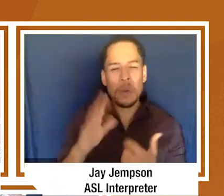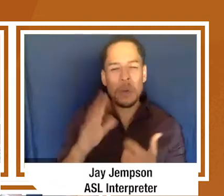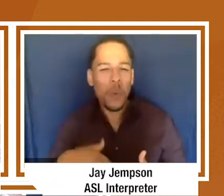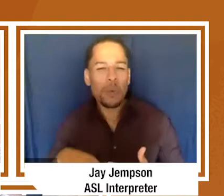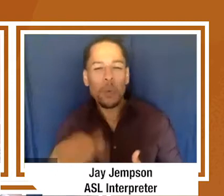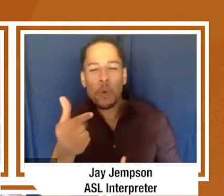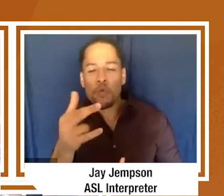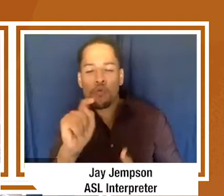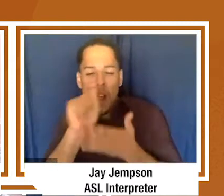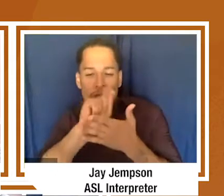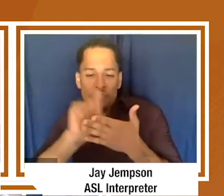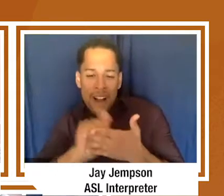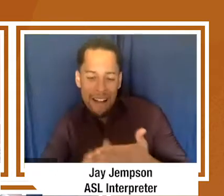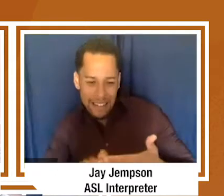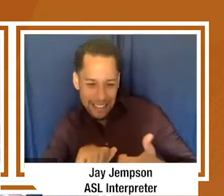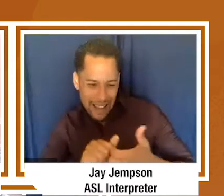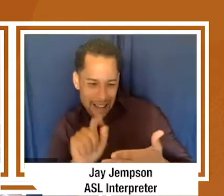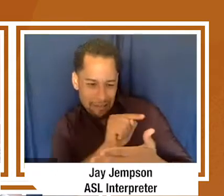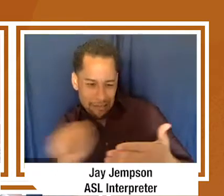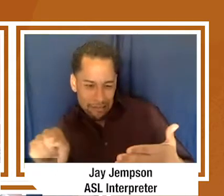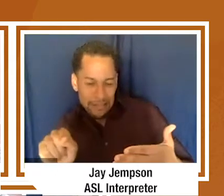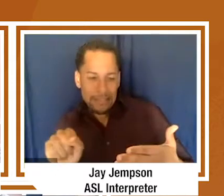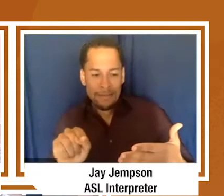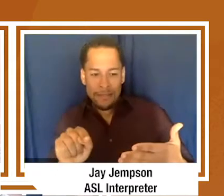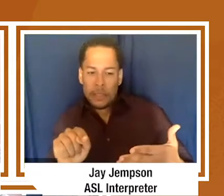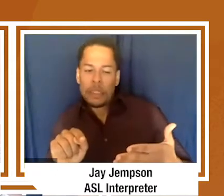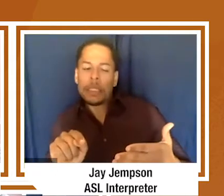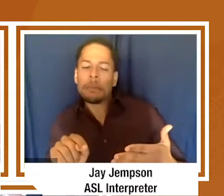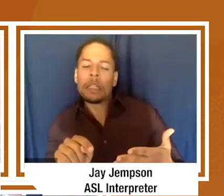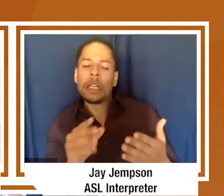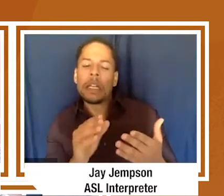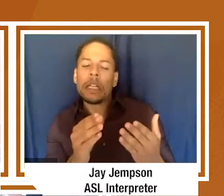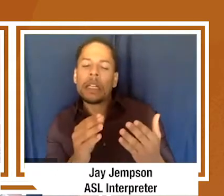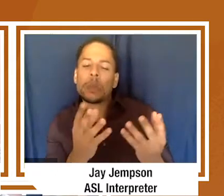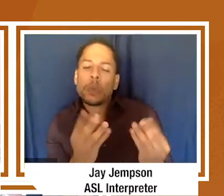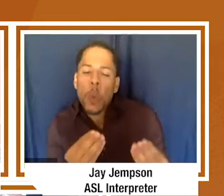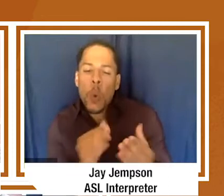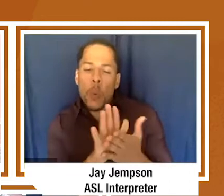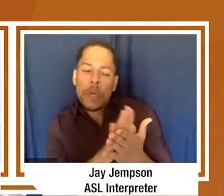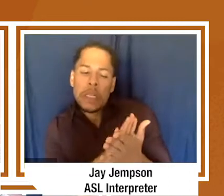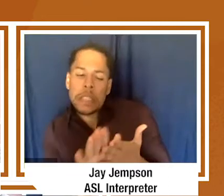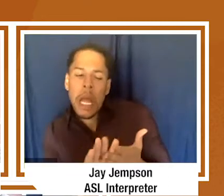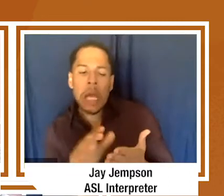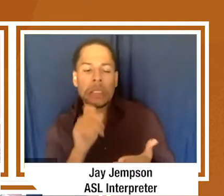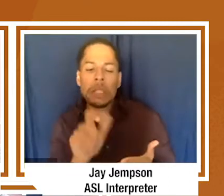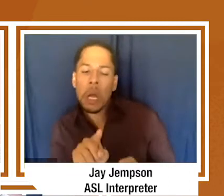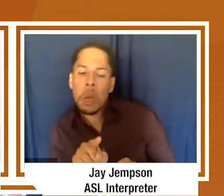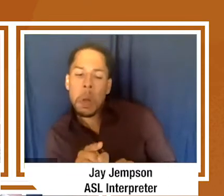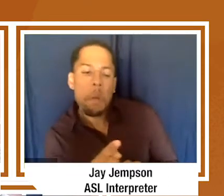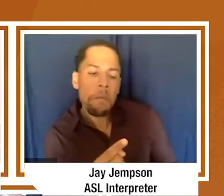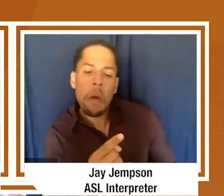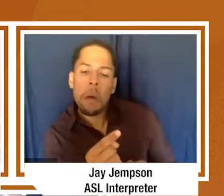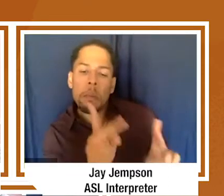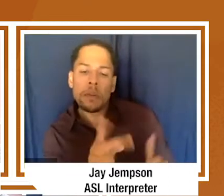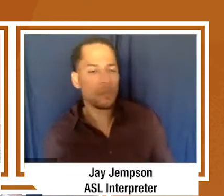and everything else, trying to figure out how we say what we need to say without hurting or offending everyone. Mm-mm. This